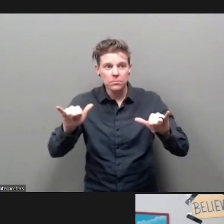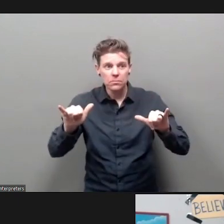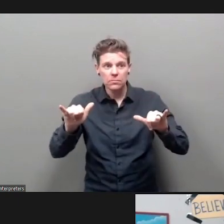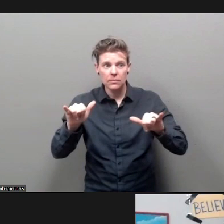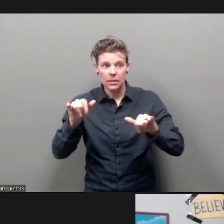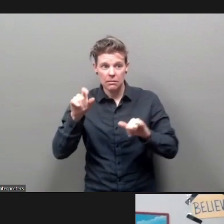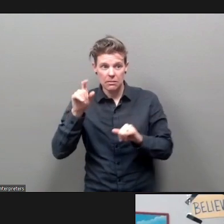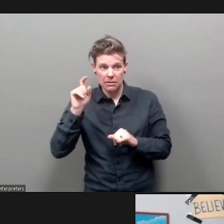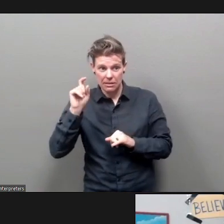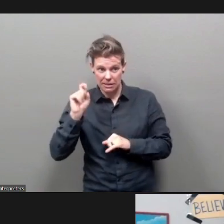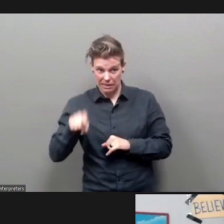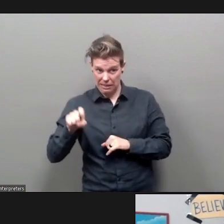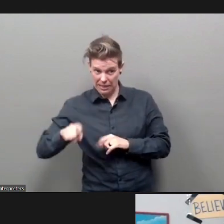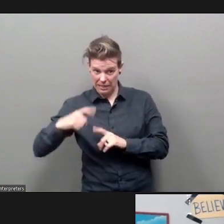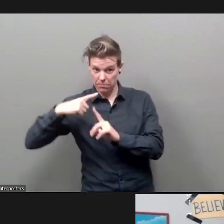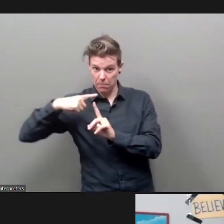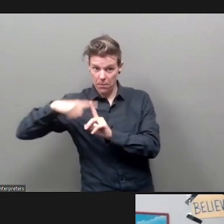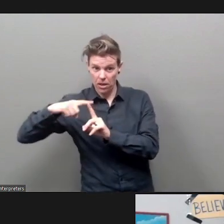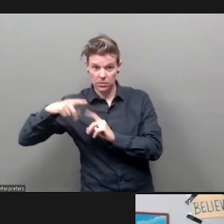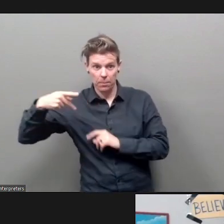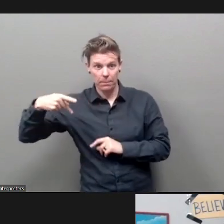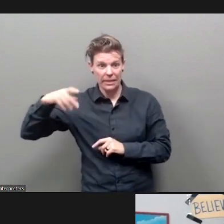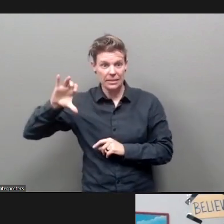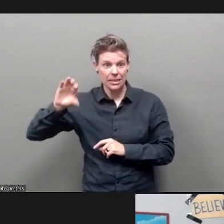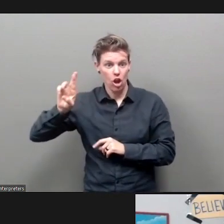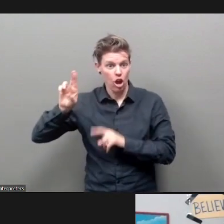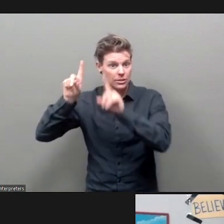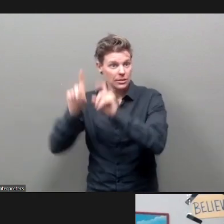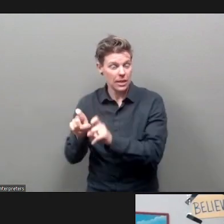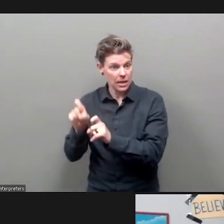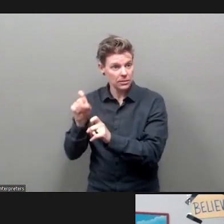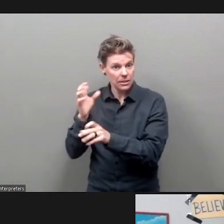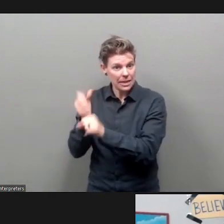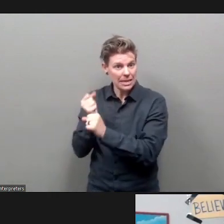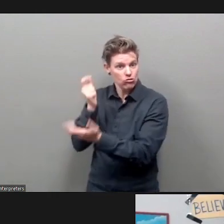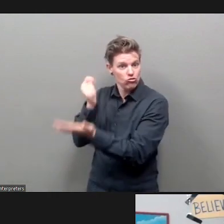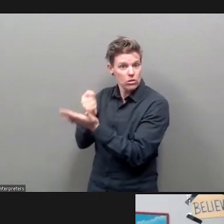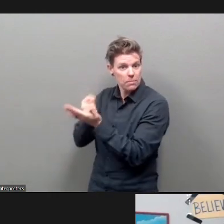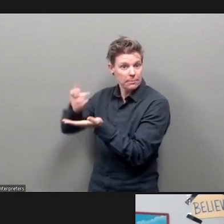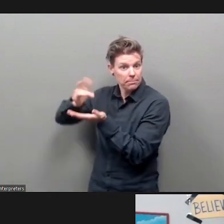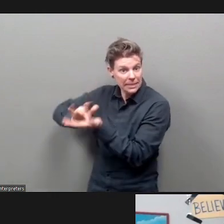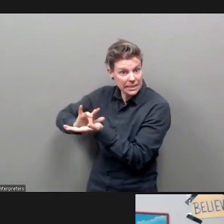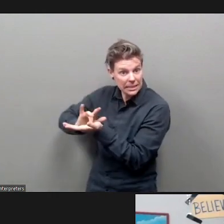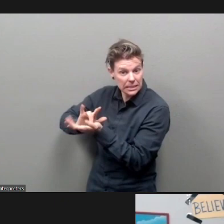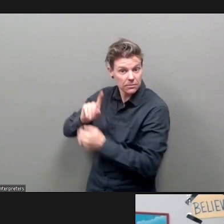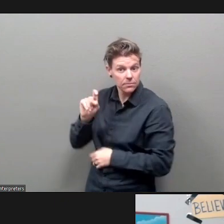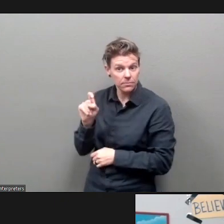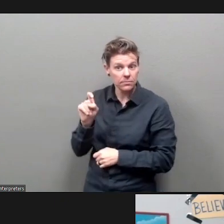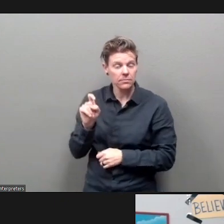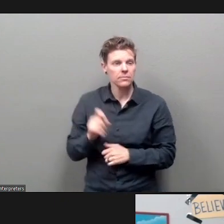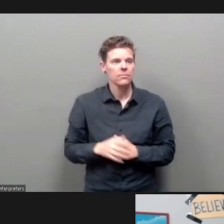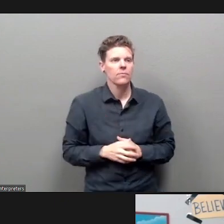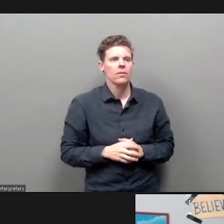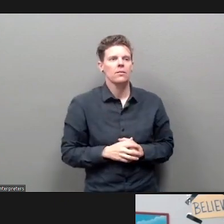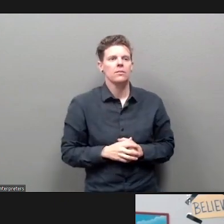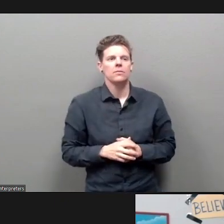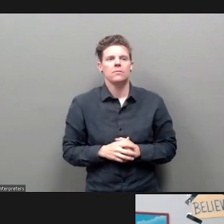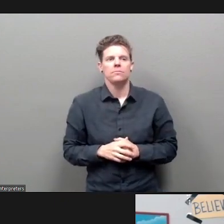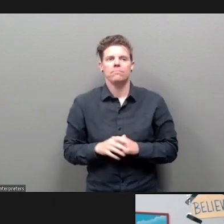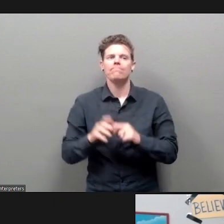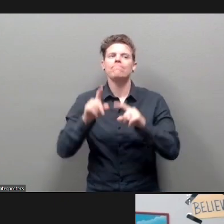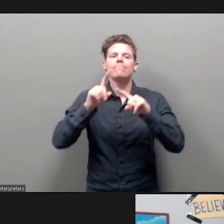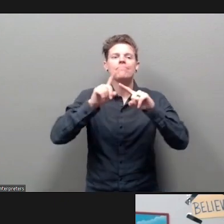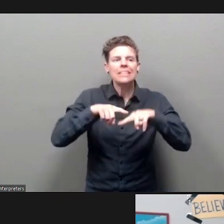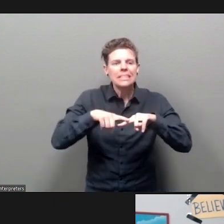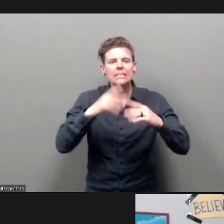test result to get a treatment or not? So some facilities choose to run a fast PCR at